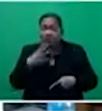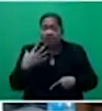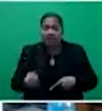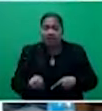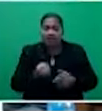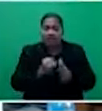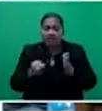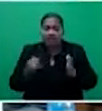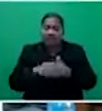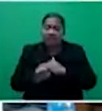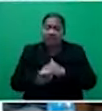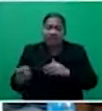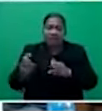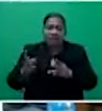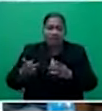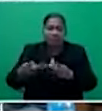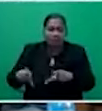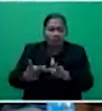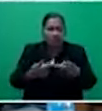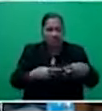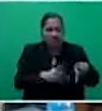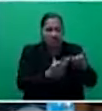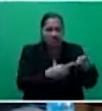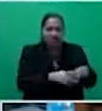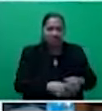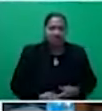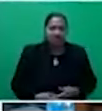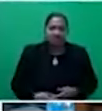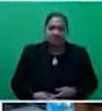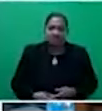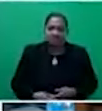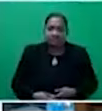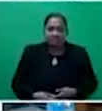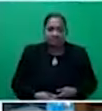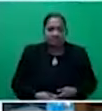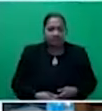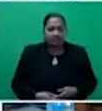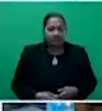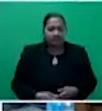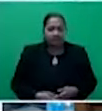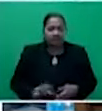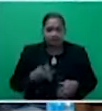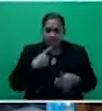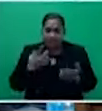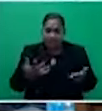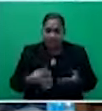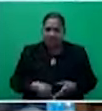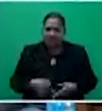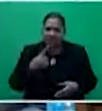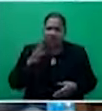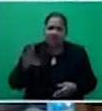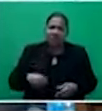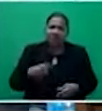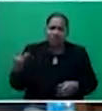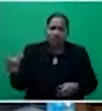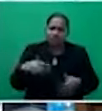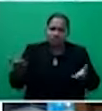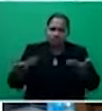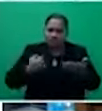tax? Will the people who have more resources being used by these entities say, hey, you give us the bulk of it? Guess what it's going to